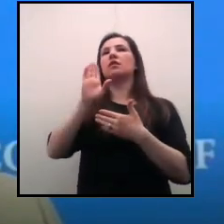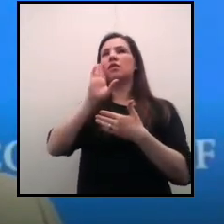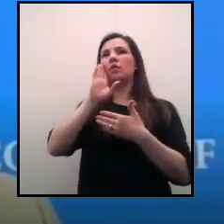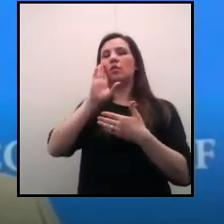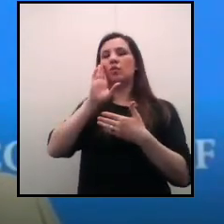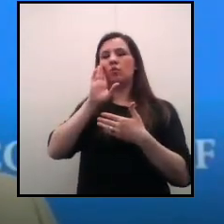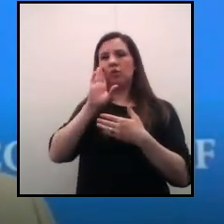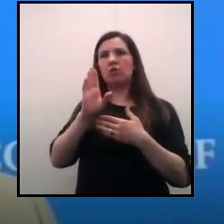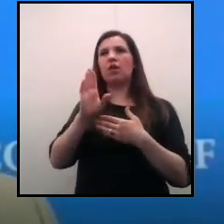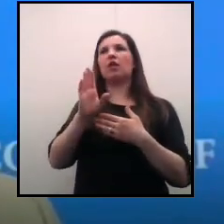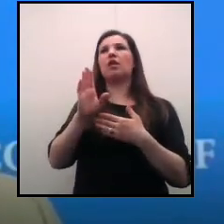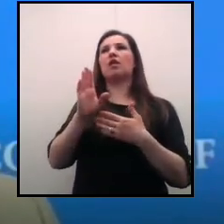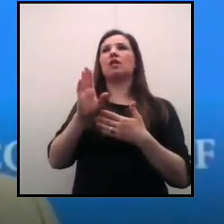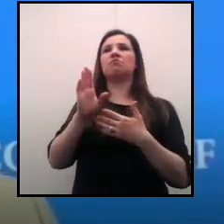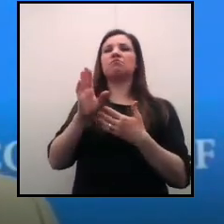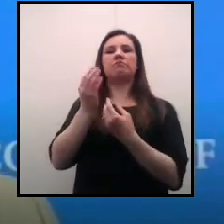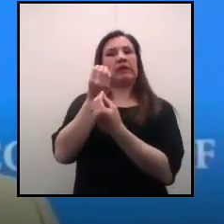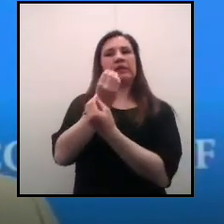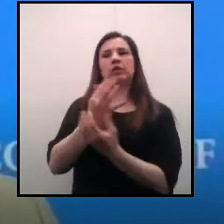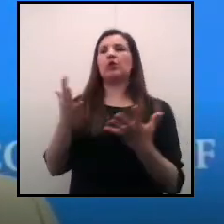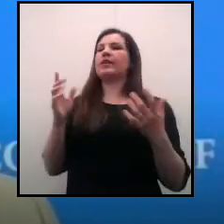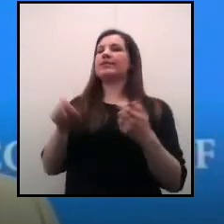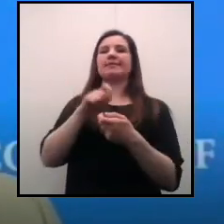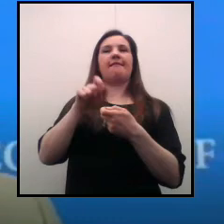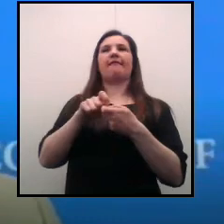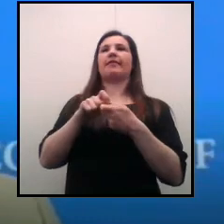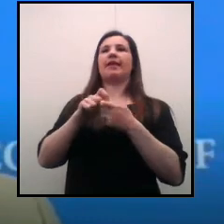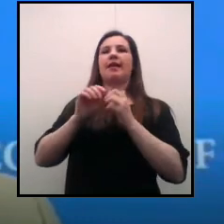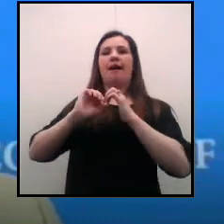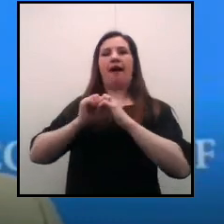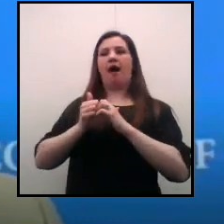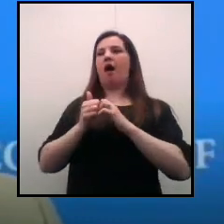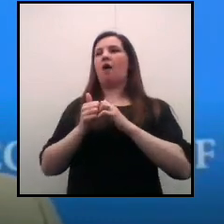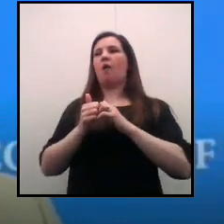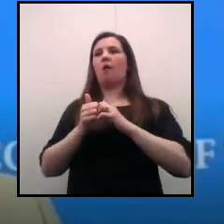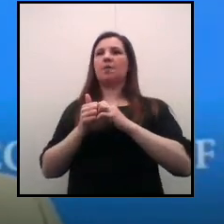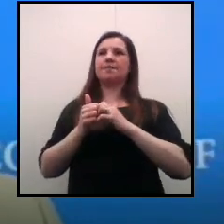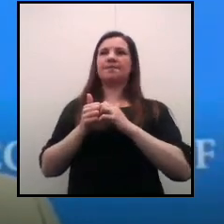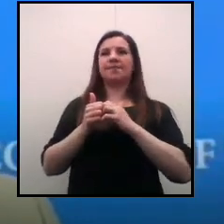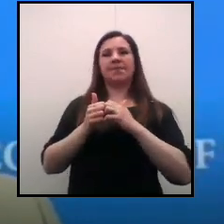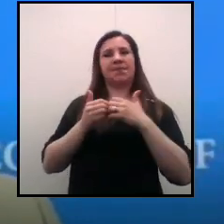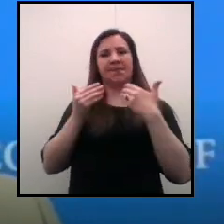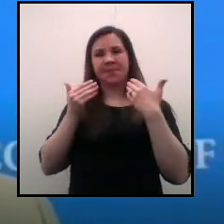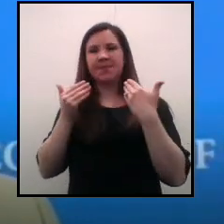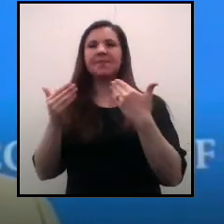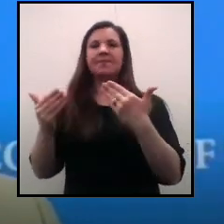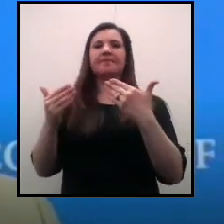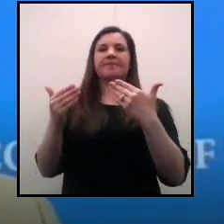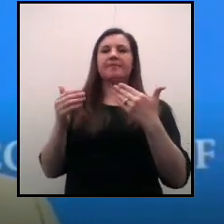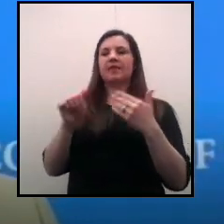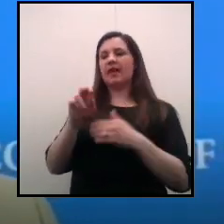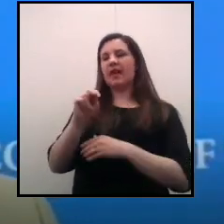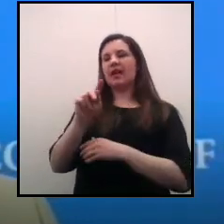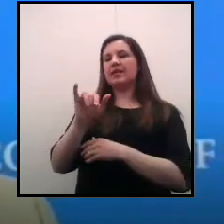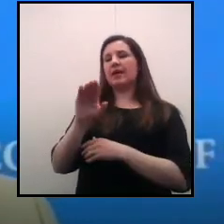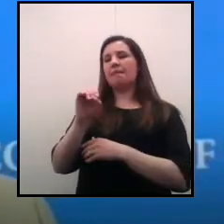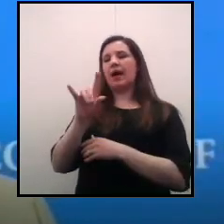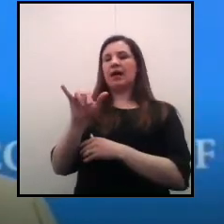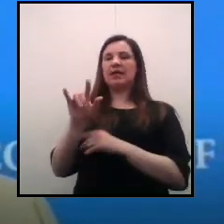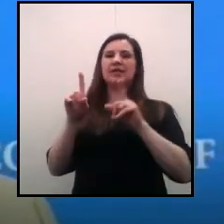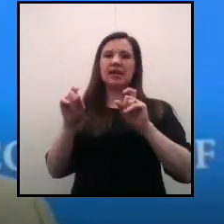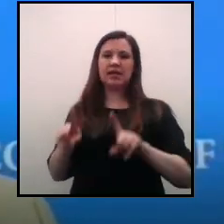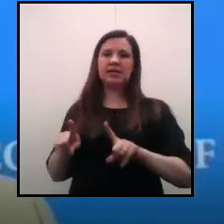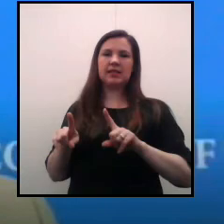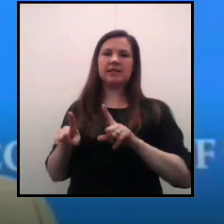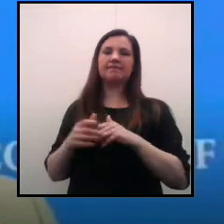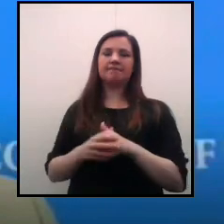will then be letting the public know exactly how we will be moving ahead with the antibody testing that the county